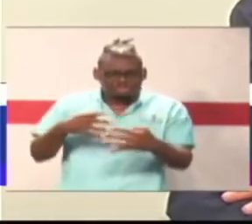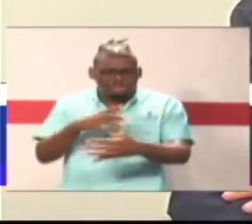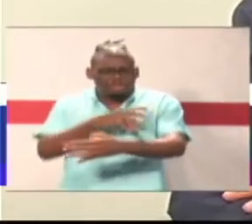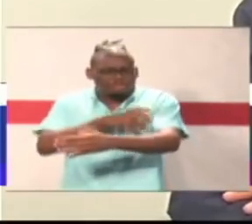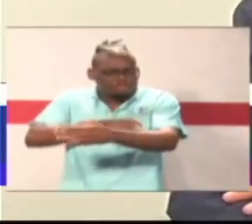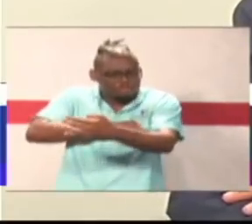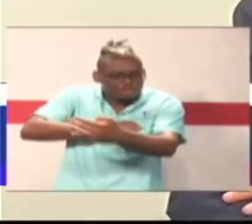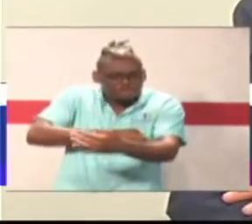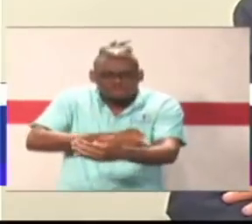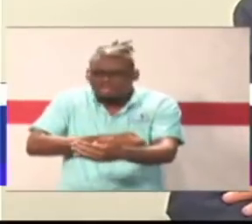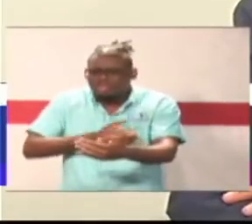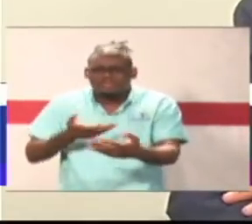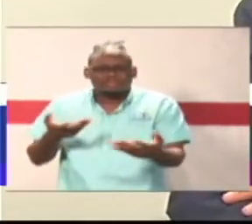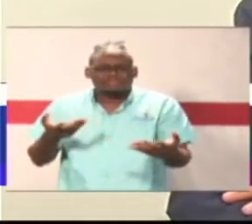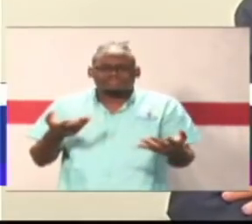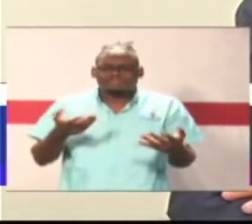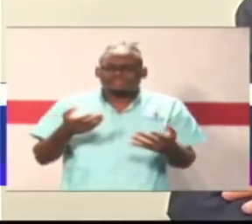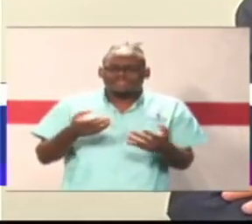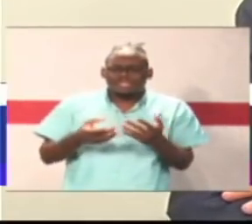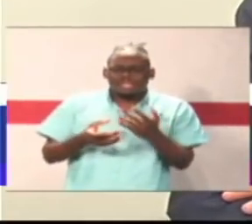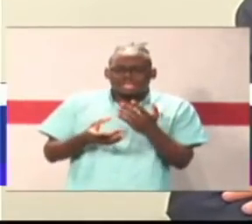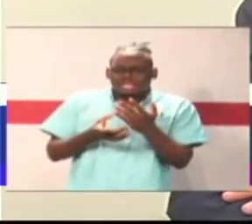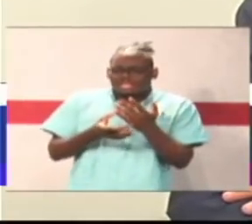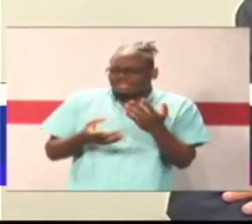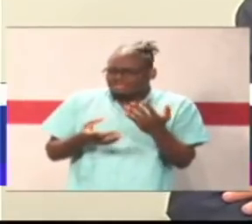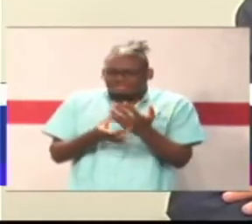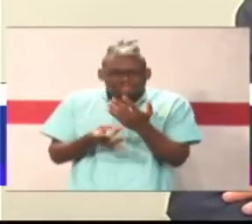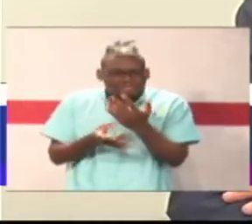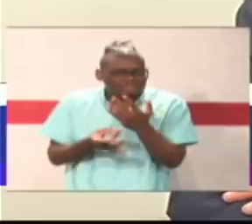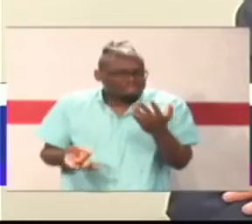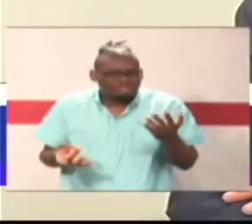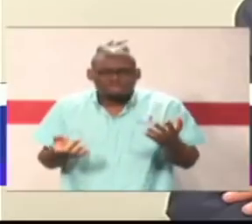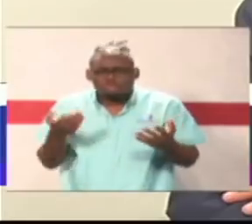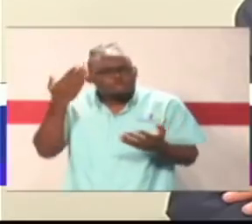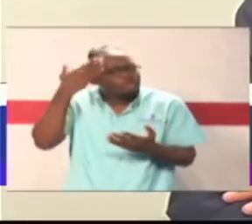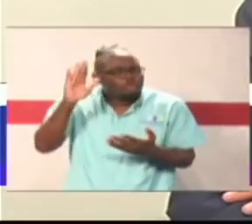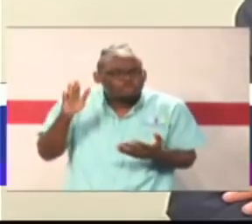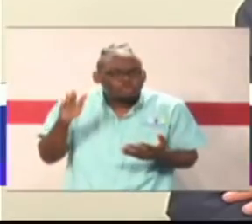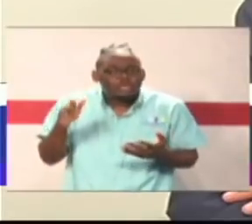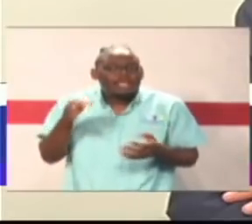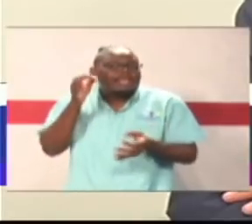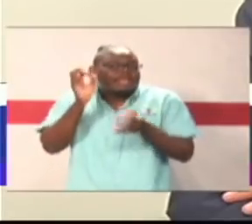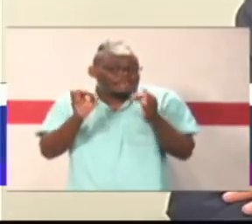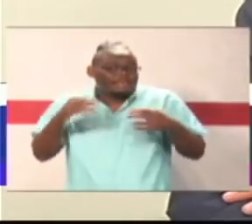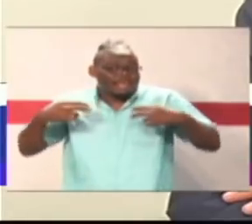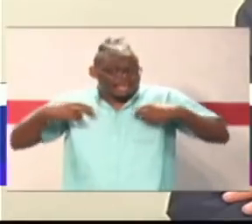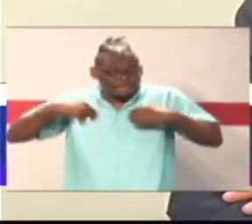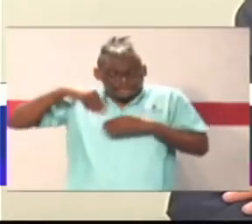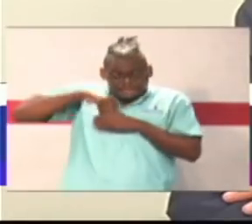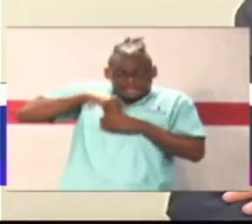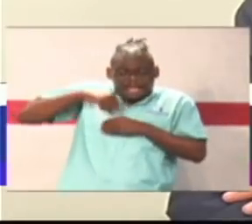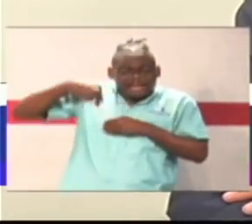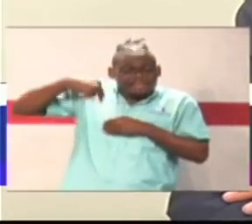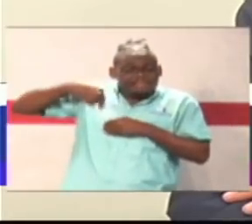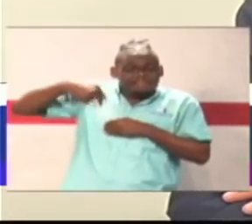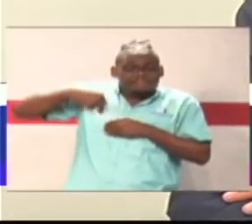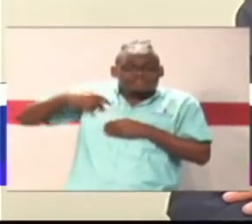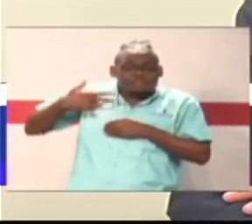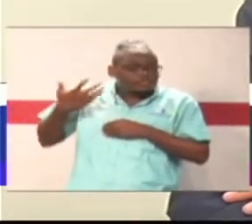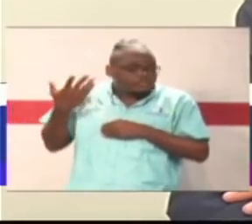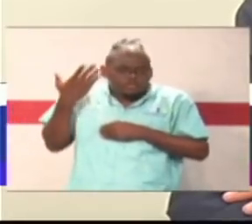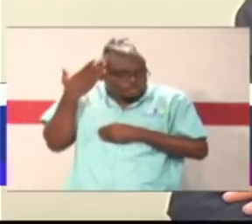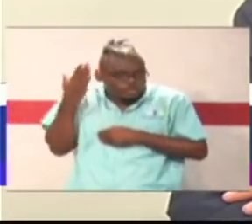are. And you would have heard Dr. Trotman say that many of these people who are succumbing to the